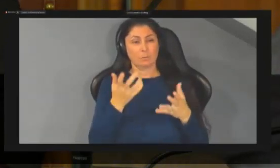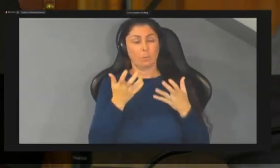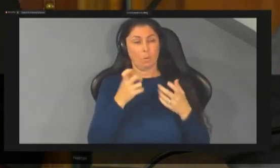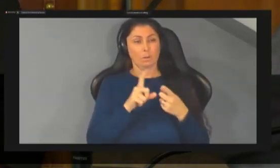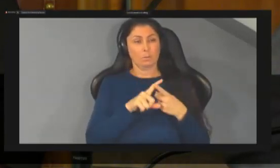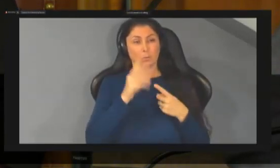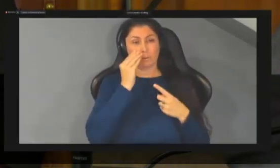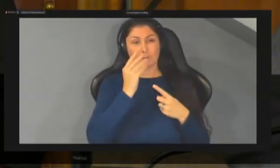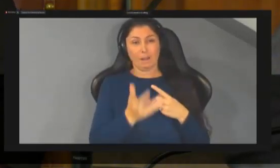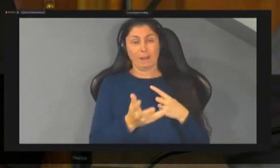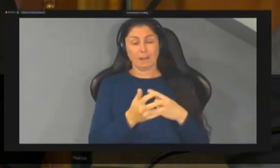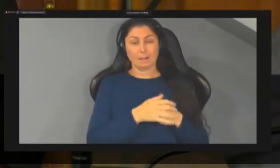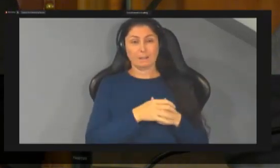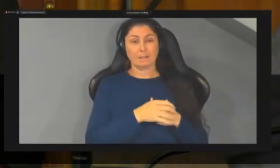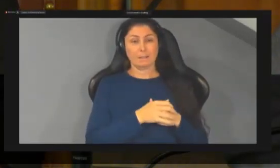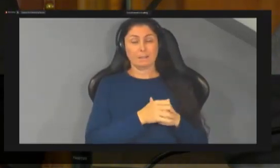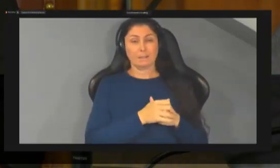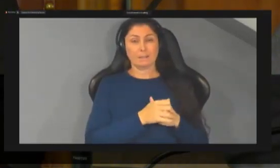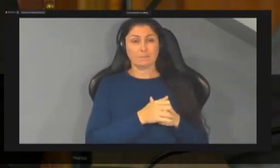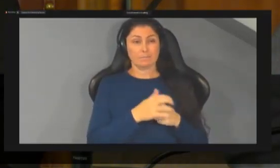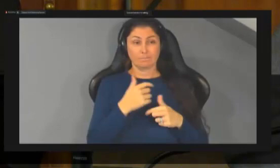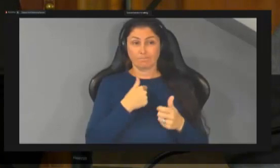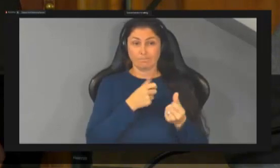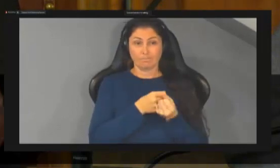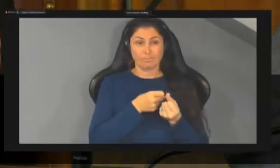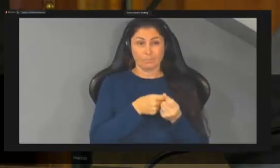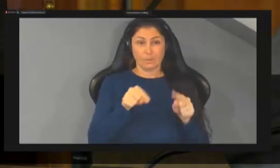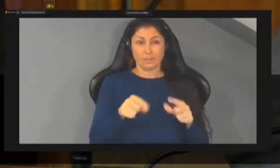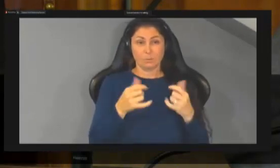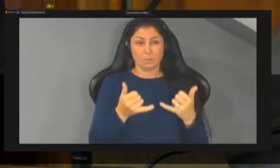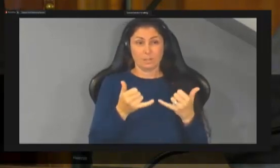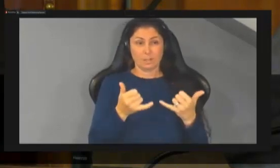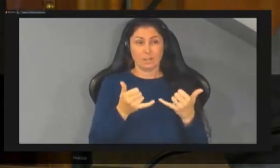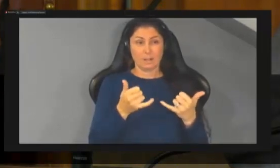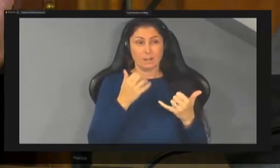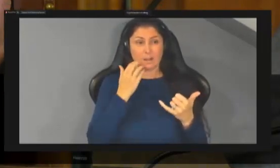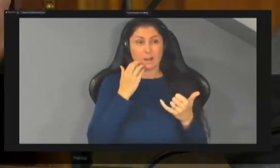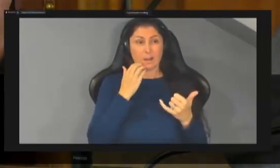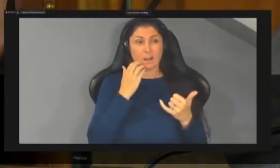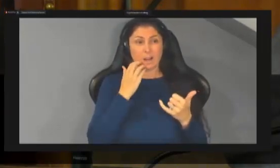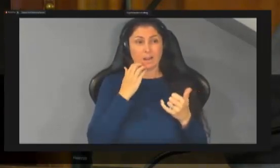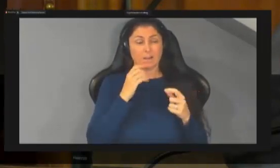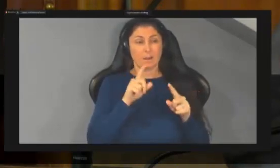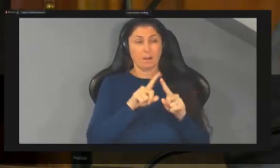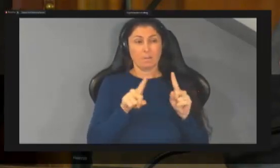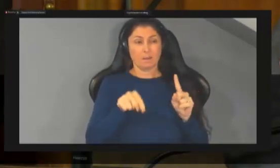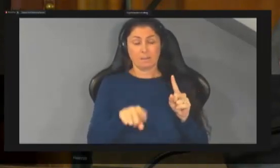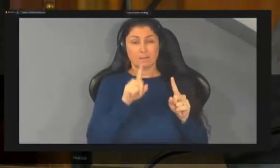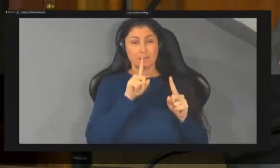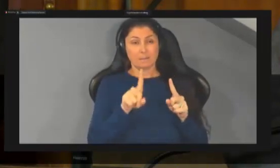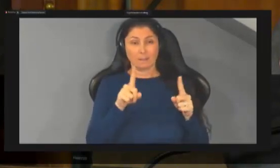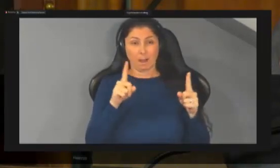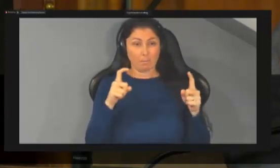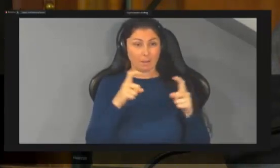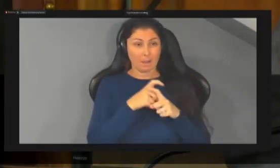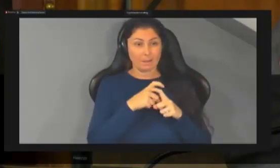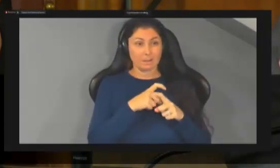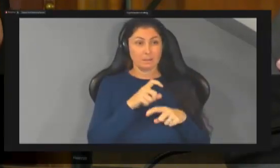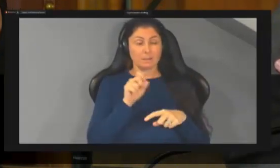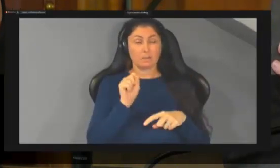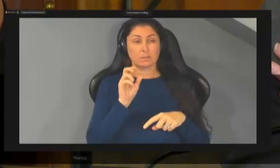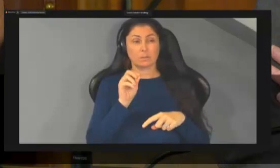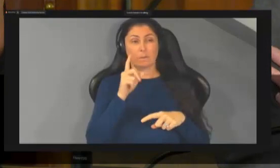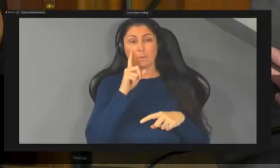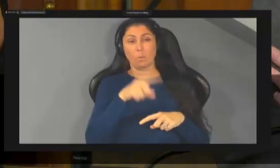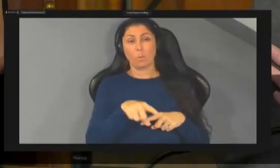that I'm supportive of this today, but it's complicated. And so just for the listeners out